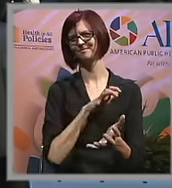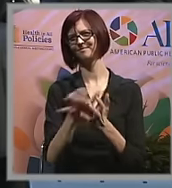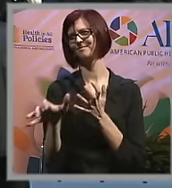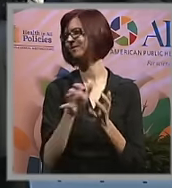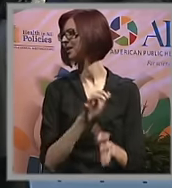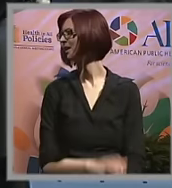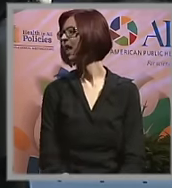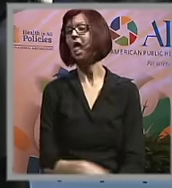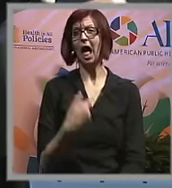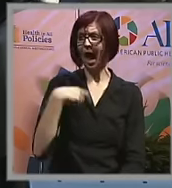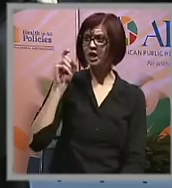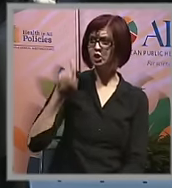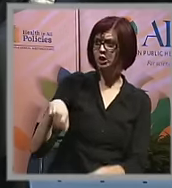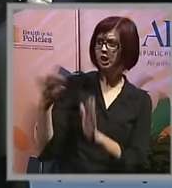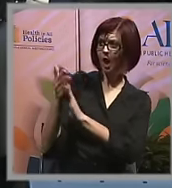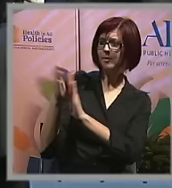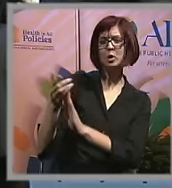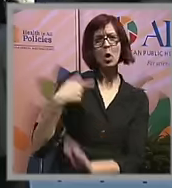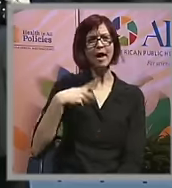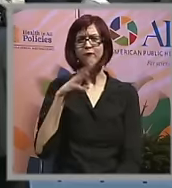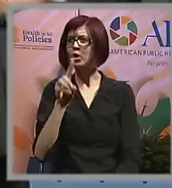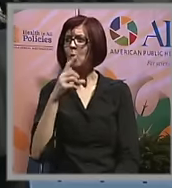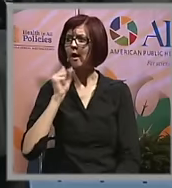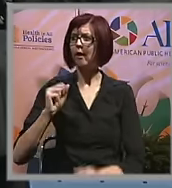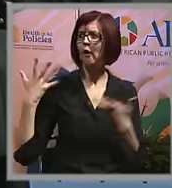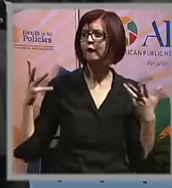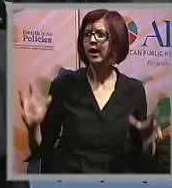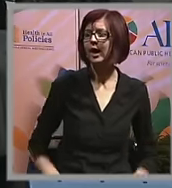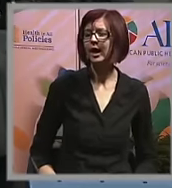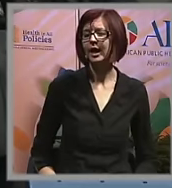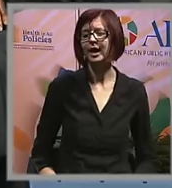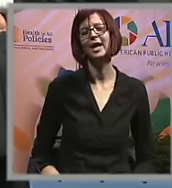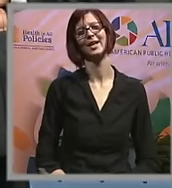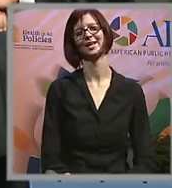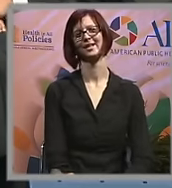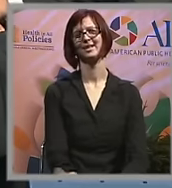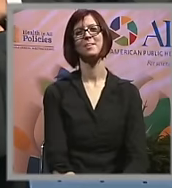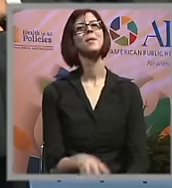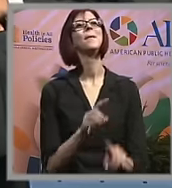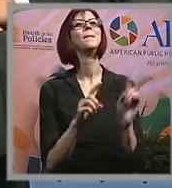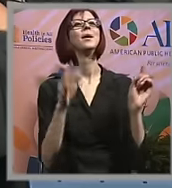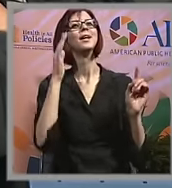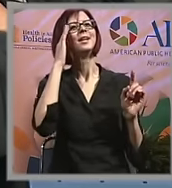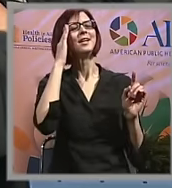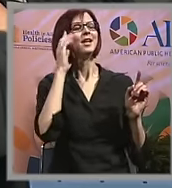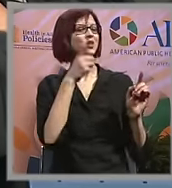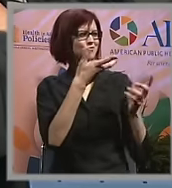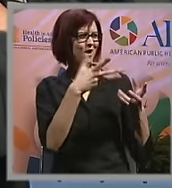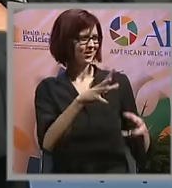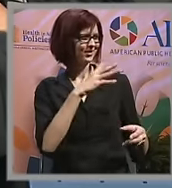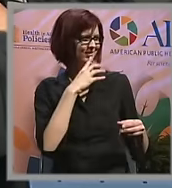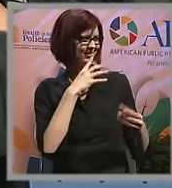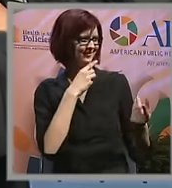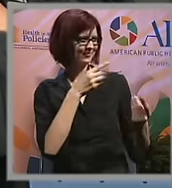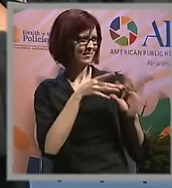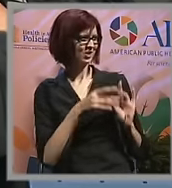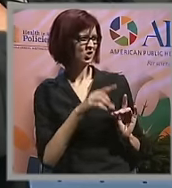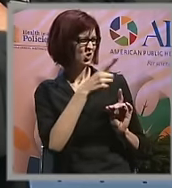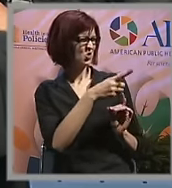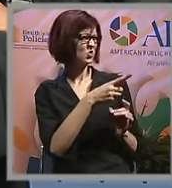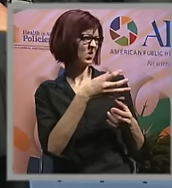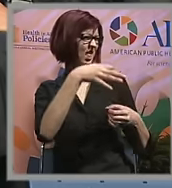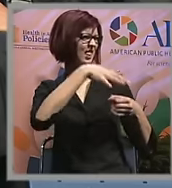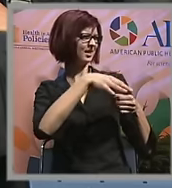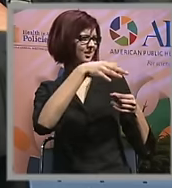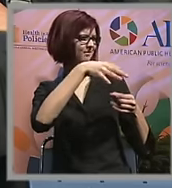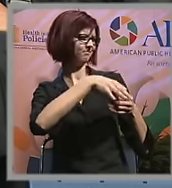Then I should be giving you the compliment. I'm 41 already. I feel old. Well, just to say, you know, as you mentioned, you were elected when you were 26 years of